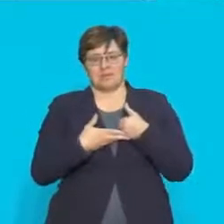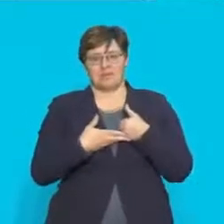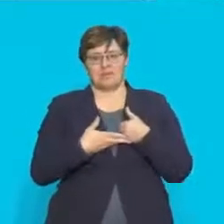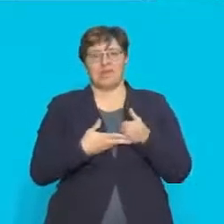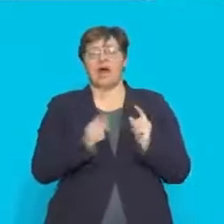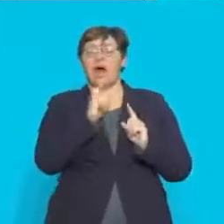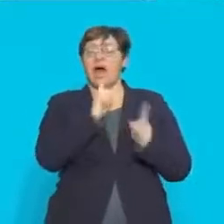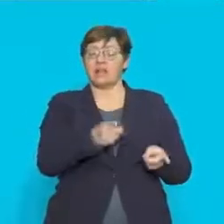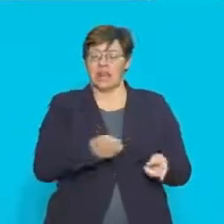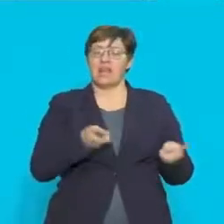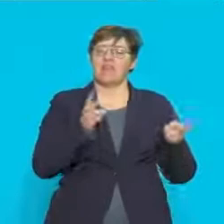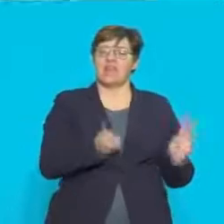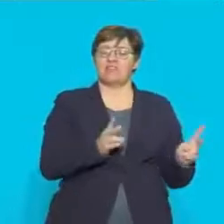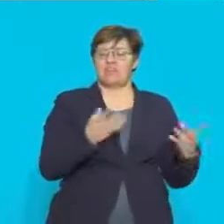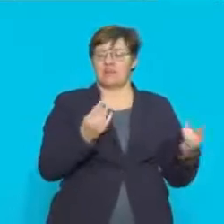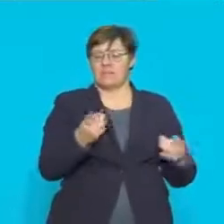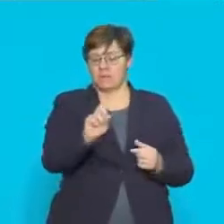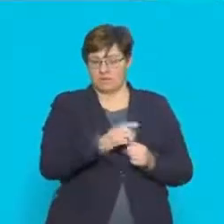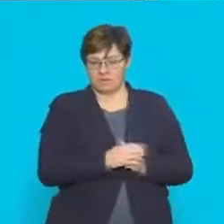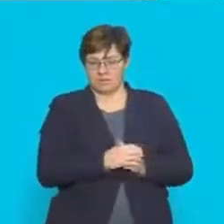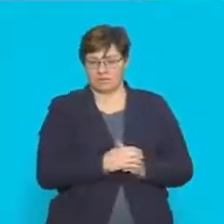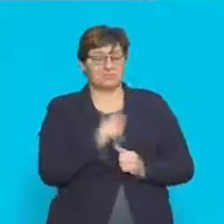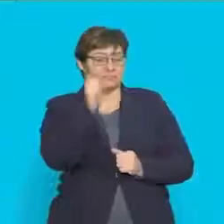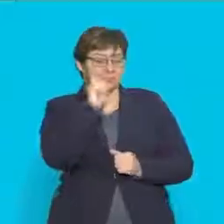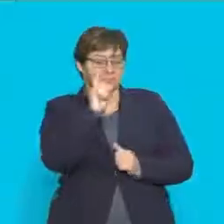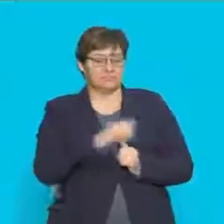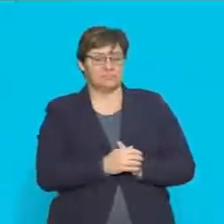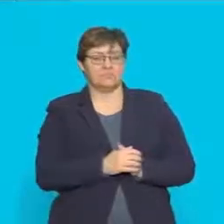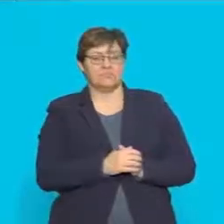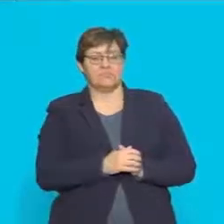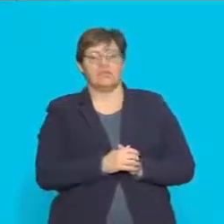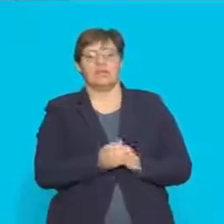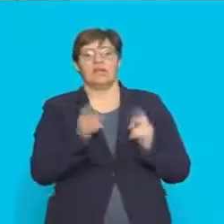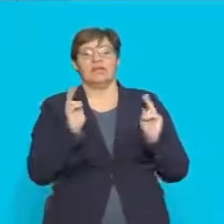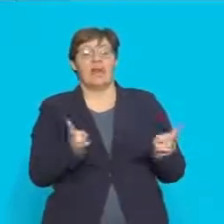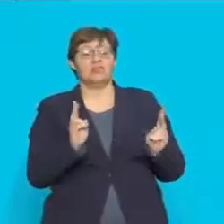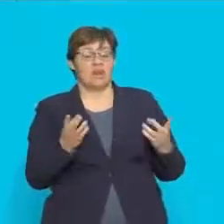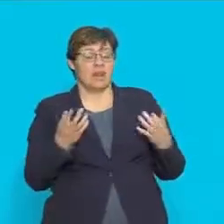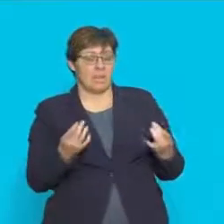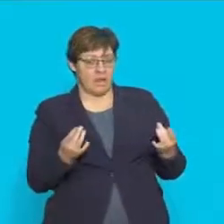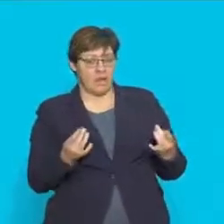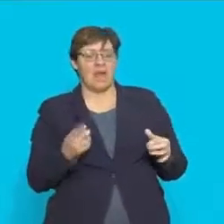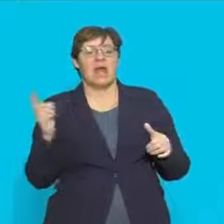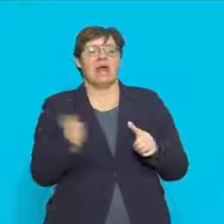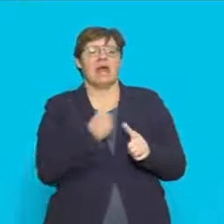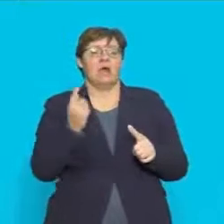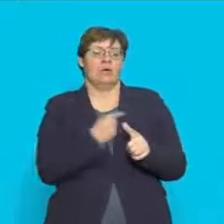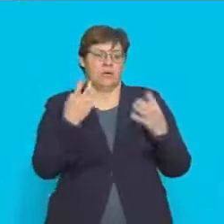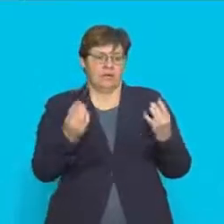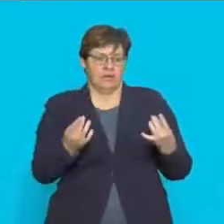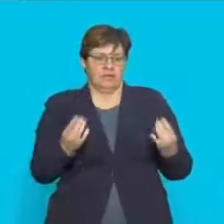answering what is a natural number. So let's see. So a natural number, as I'm saying, is a counting